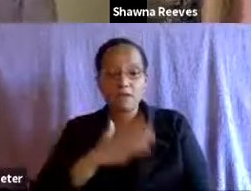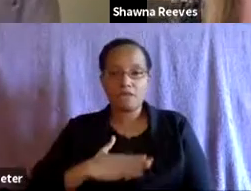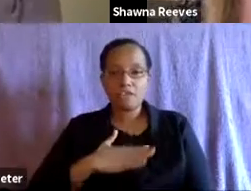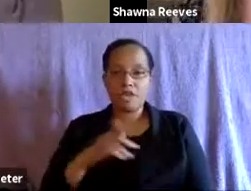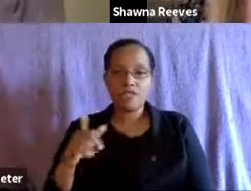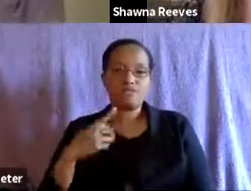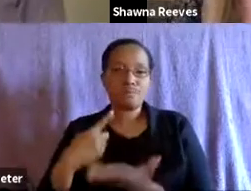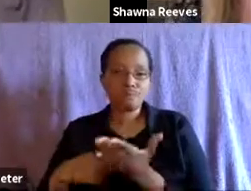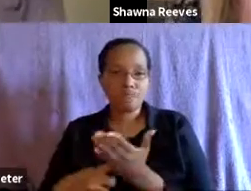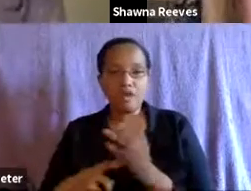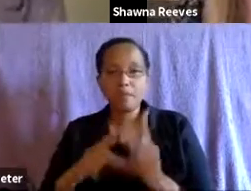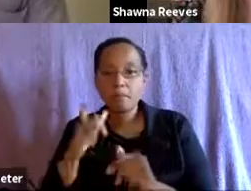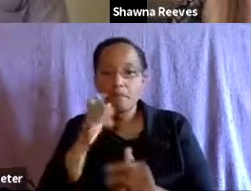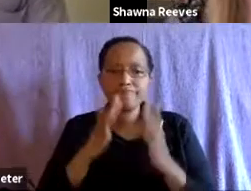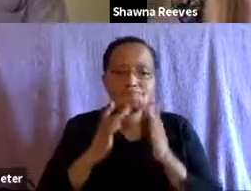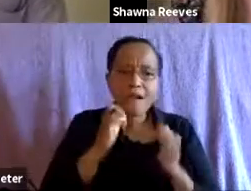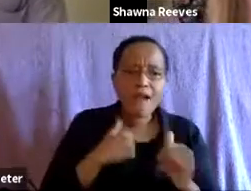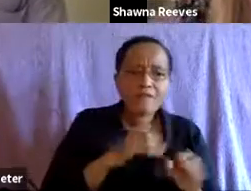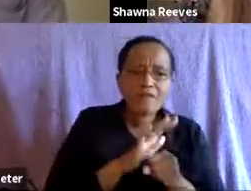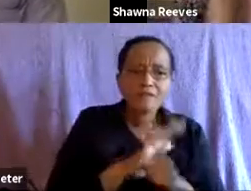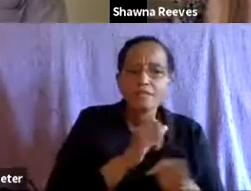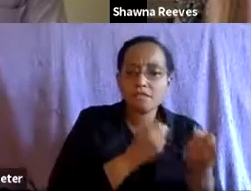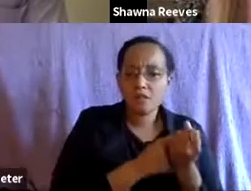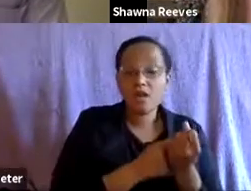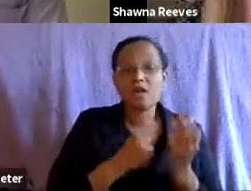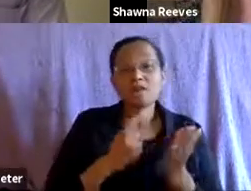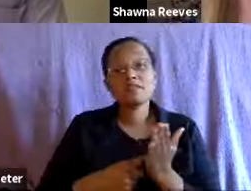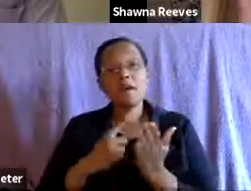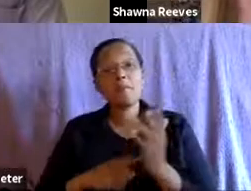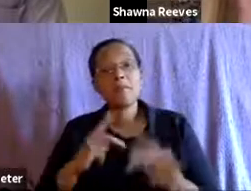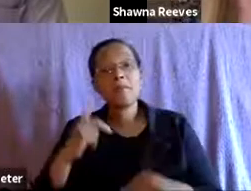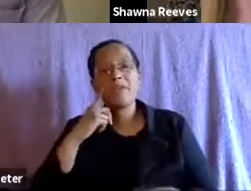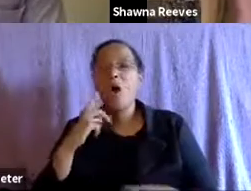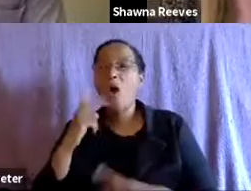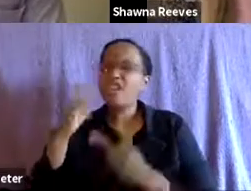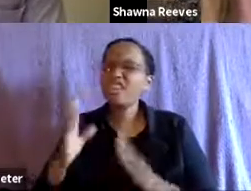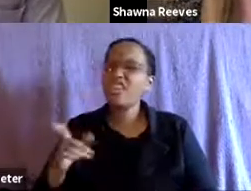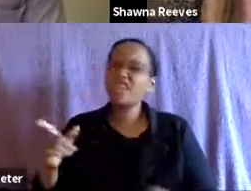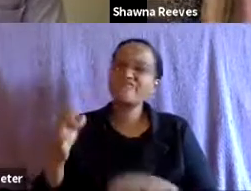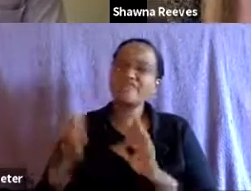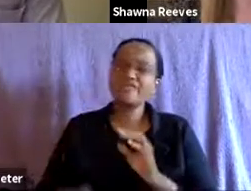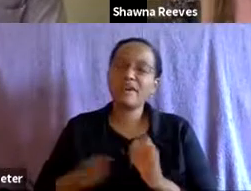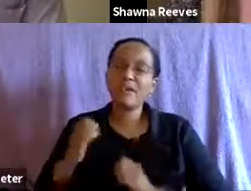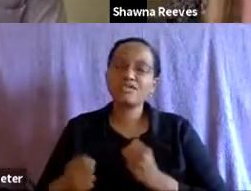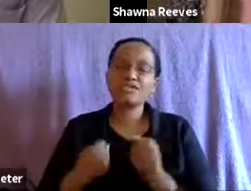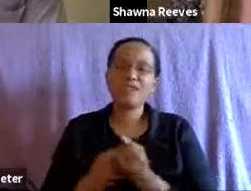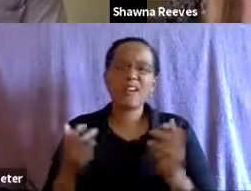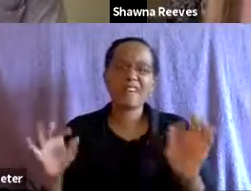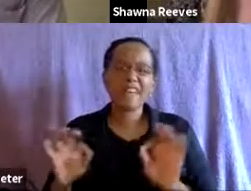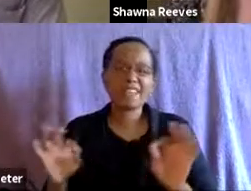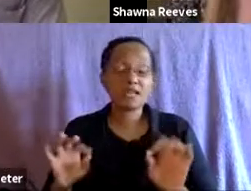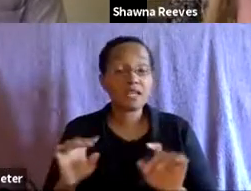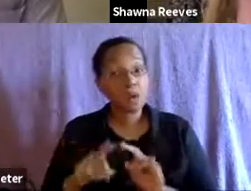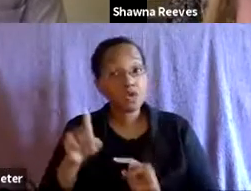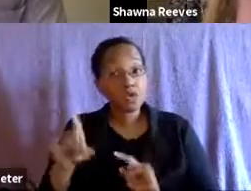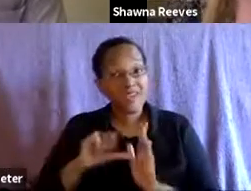website, you have that section of your website that's just dedicated to COVID-19 issues. I think that's a good place for people to start. Thank you so much, Mike. And I'm glad that you ended